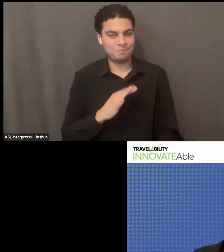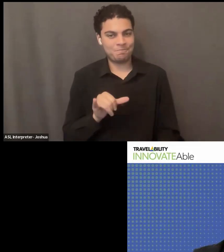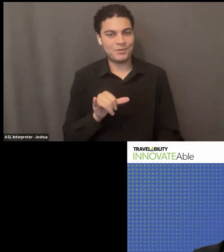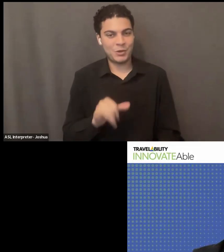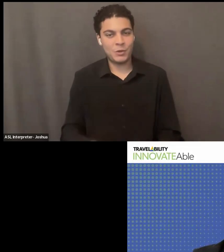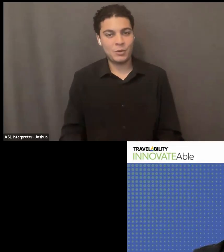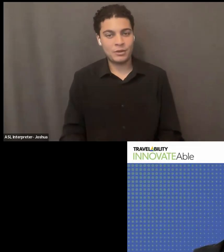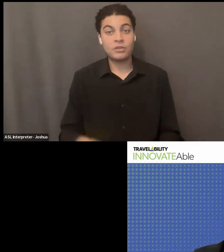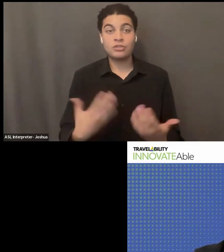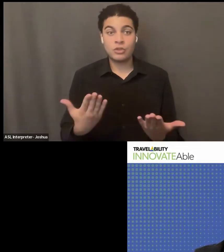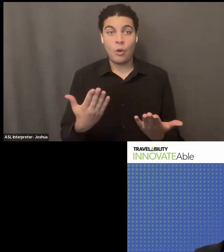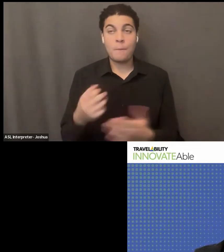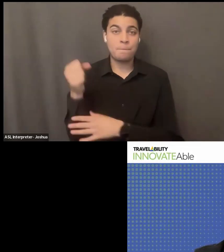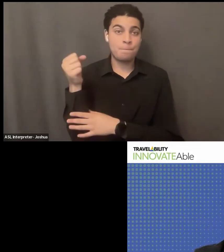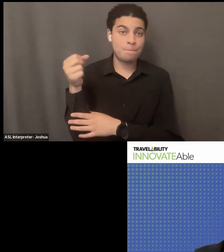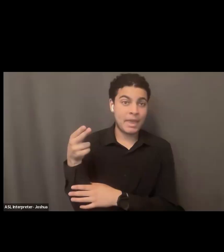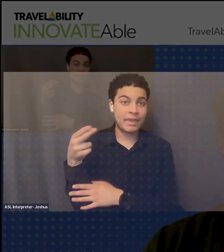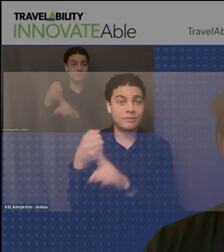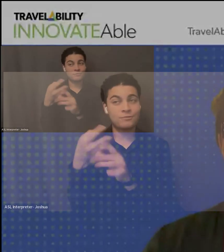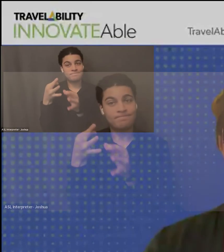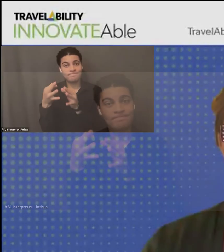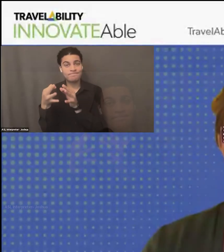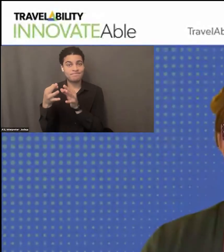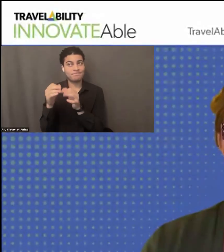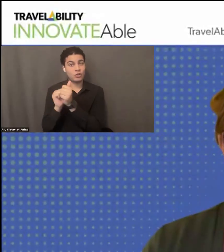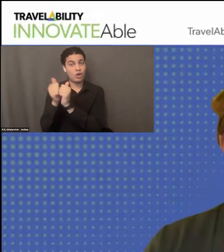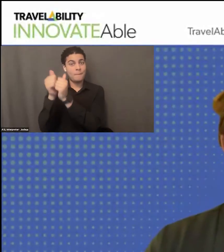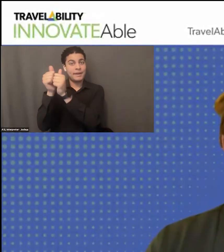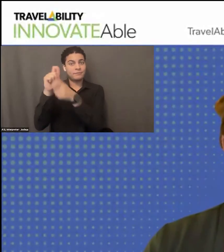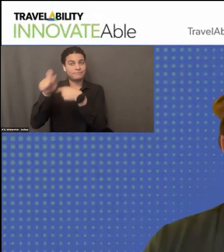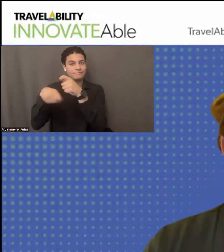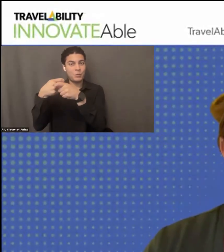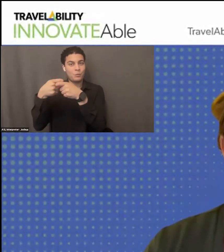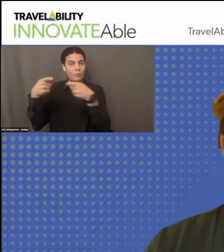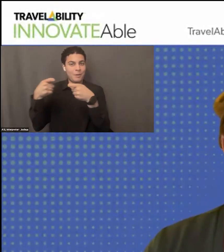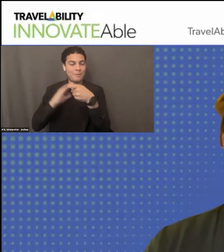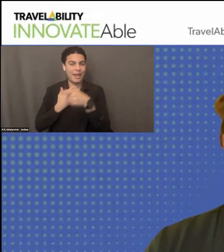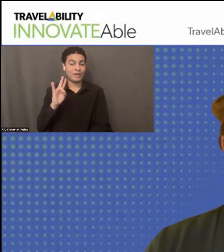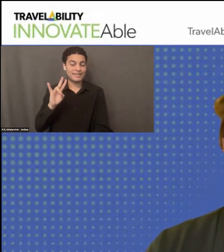up our pitch competition for our 7th InnovateAble session.